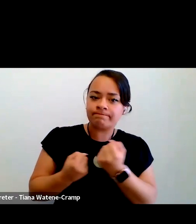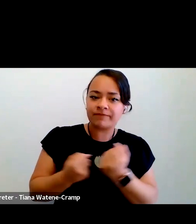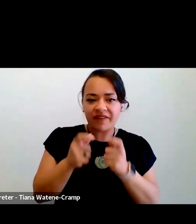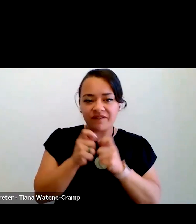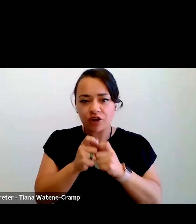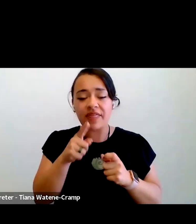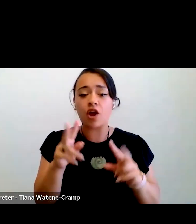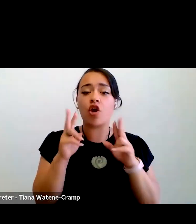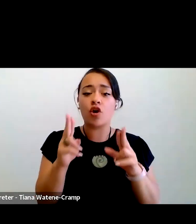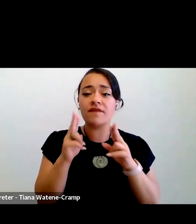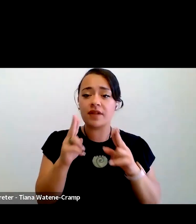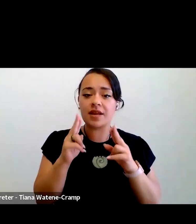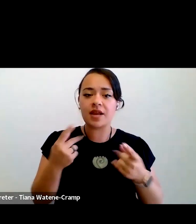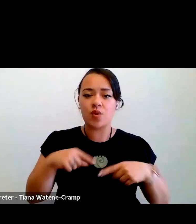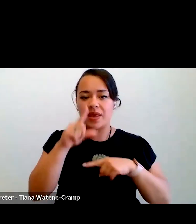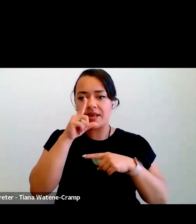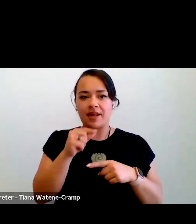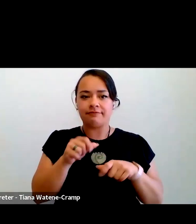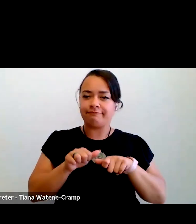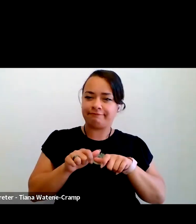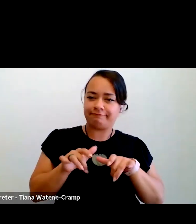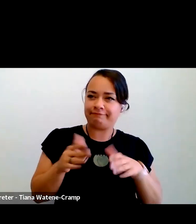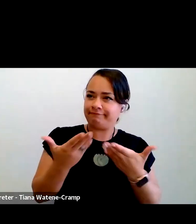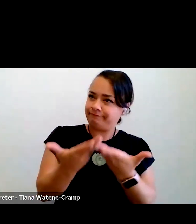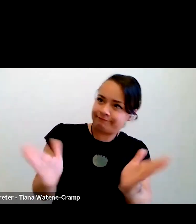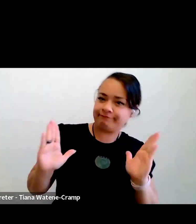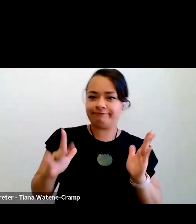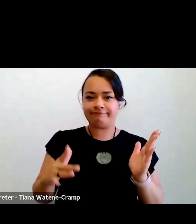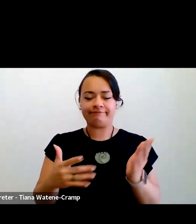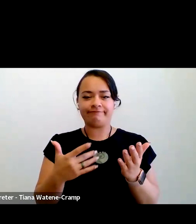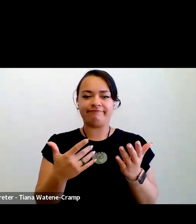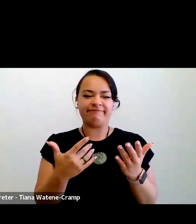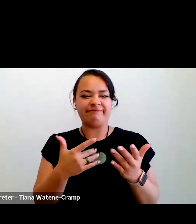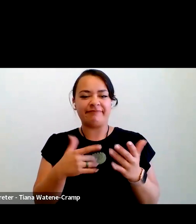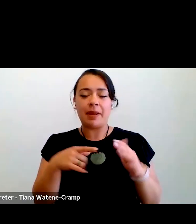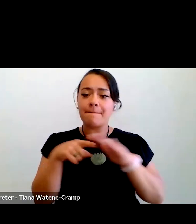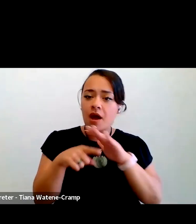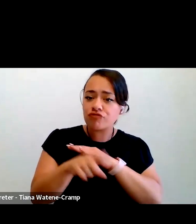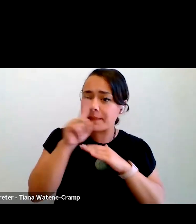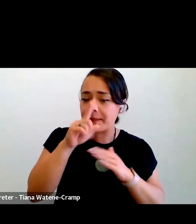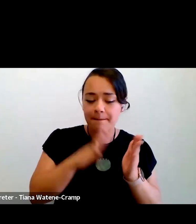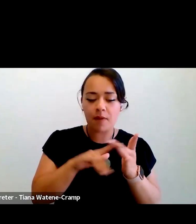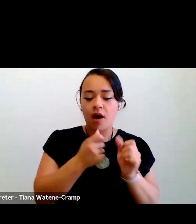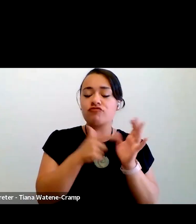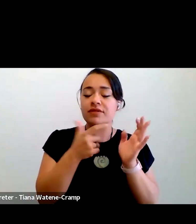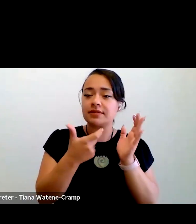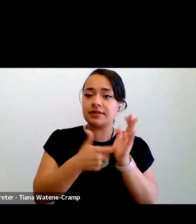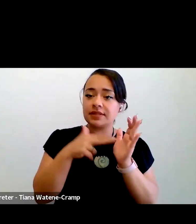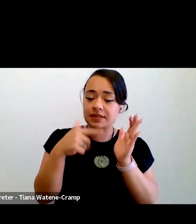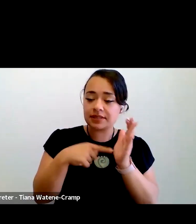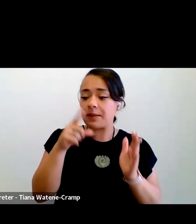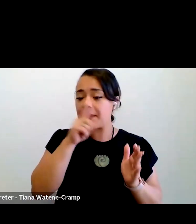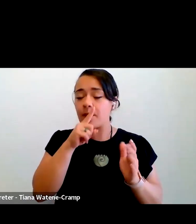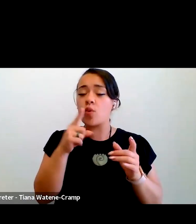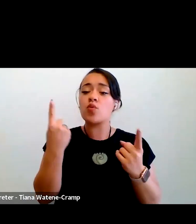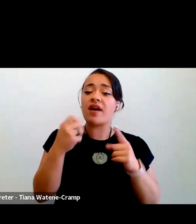than later, this can also be extended to communities from migrant and culturally and linguistic diverse backgrounds, and for communities of colour sooner rather than